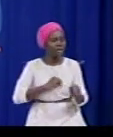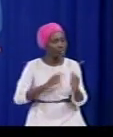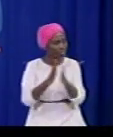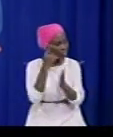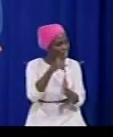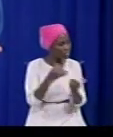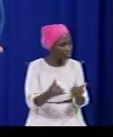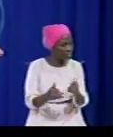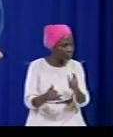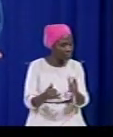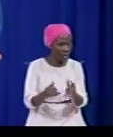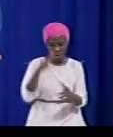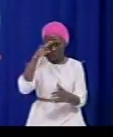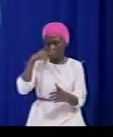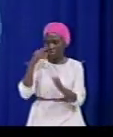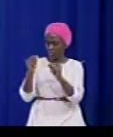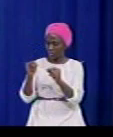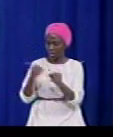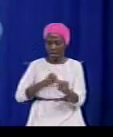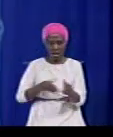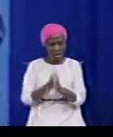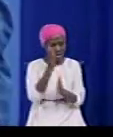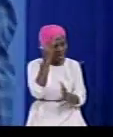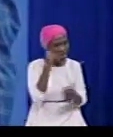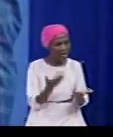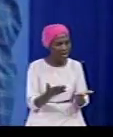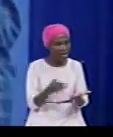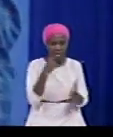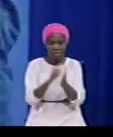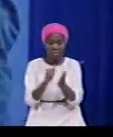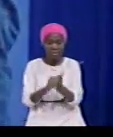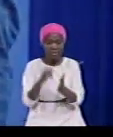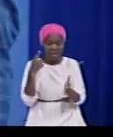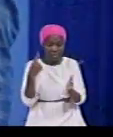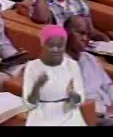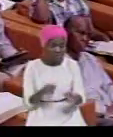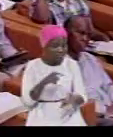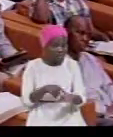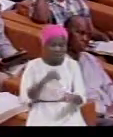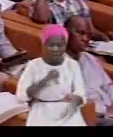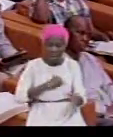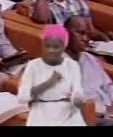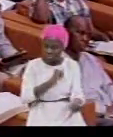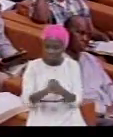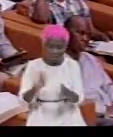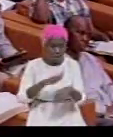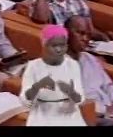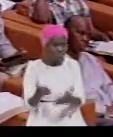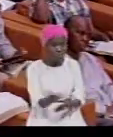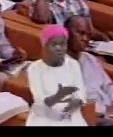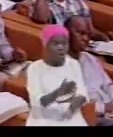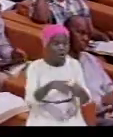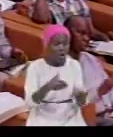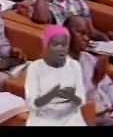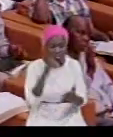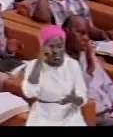no. I said, why? He said, the moment I burnt all those things, I became